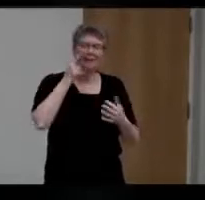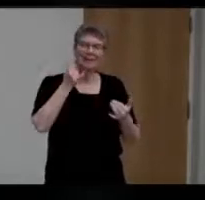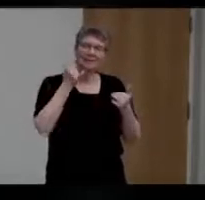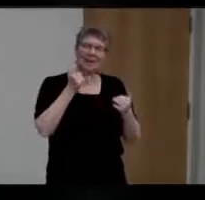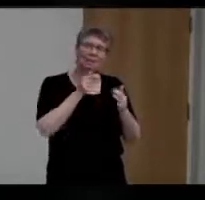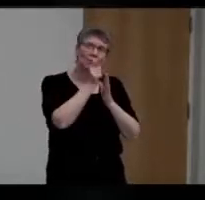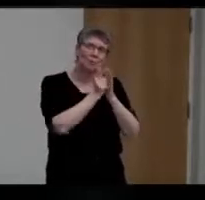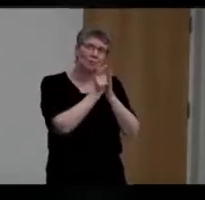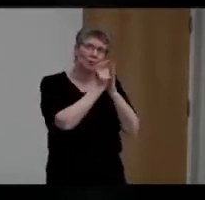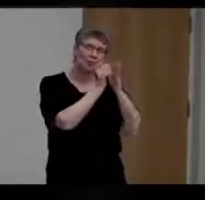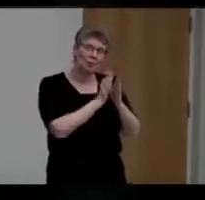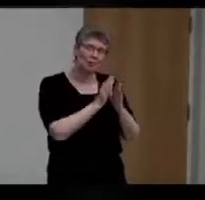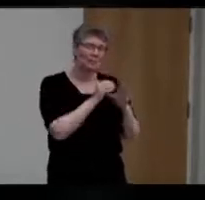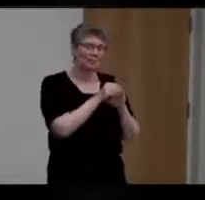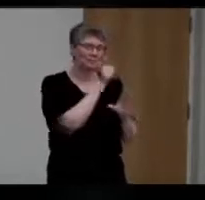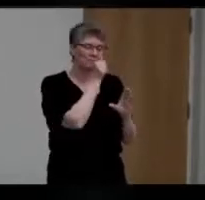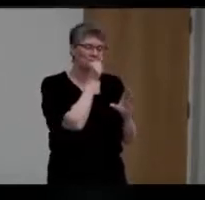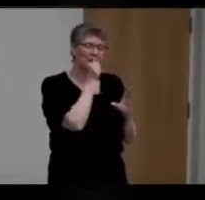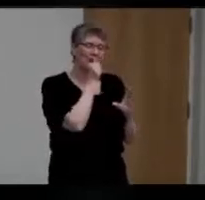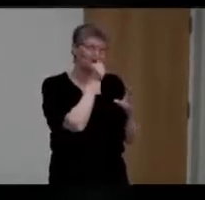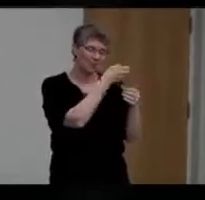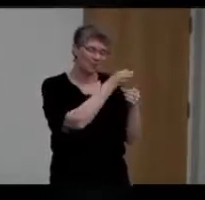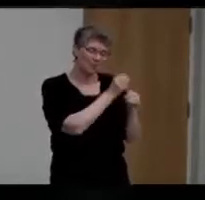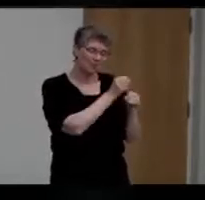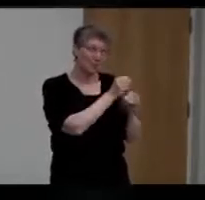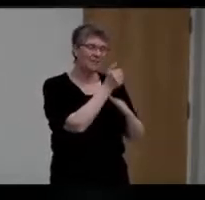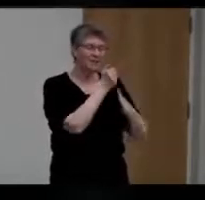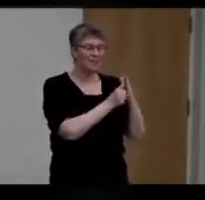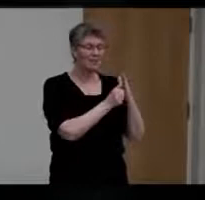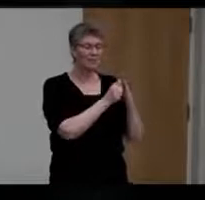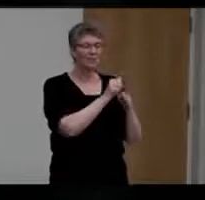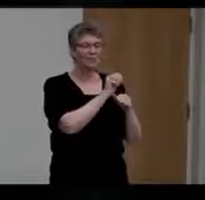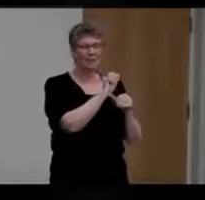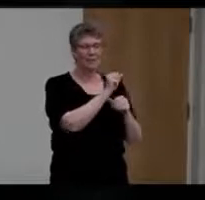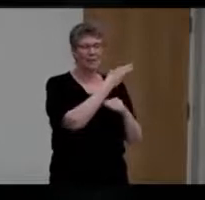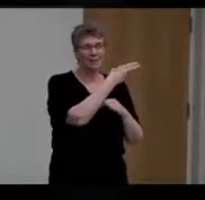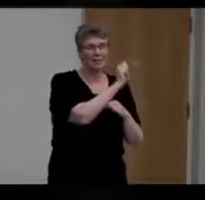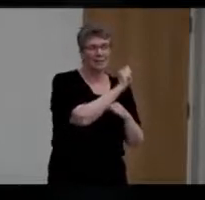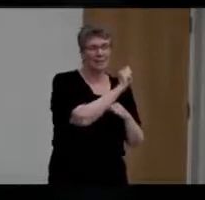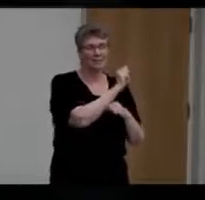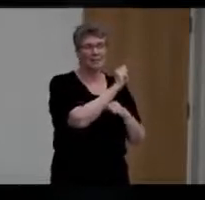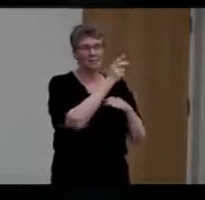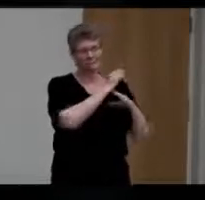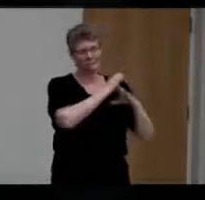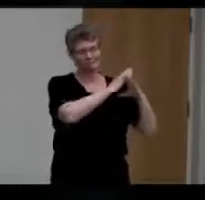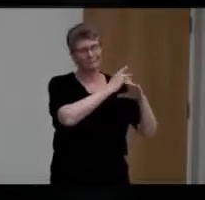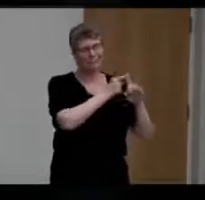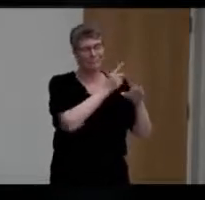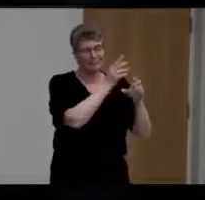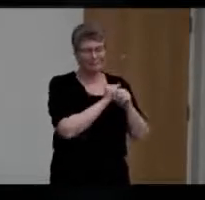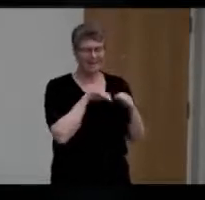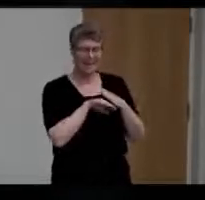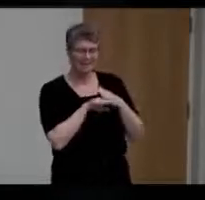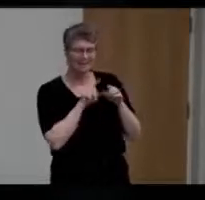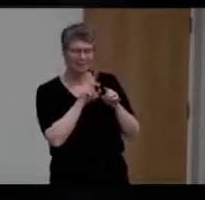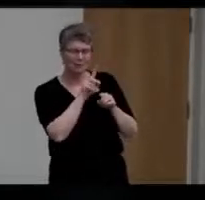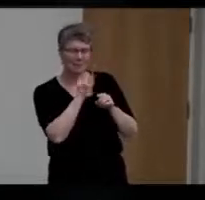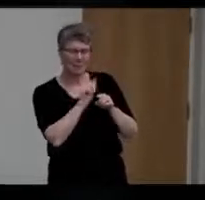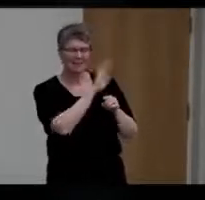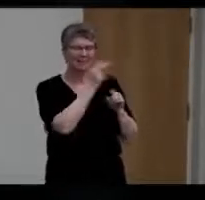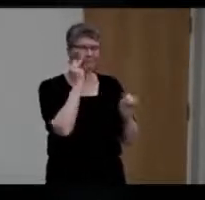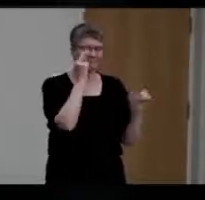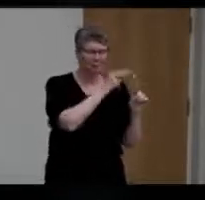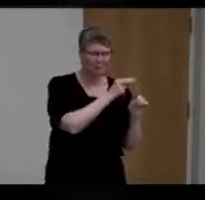Services interpreting the Health Information Act in a way that precludes me from getting access to data. And what I often hear is Alberta's